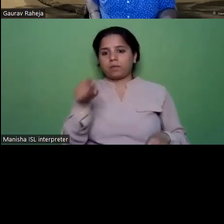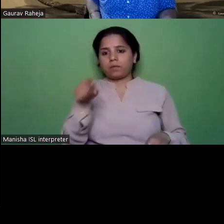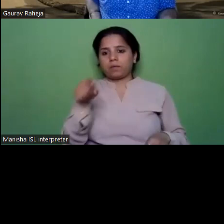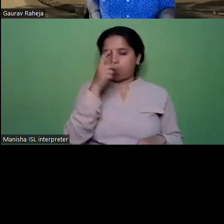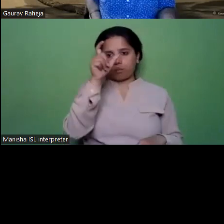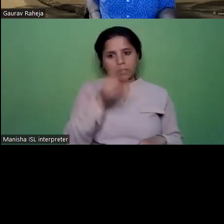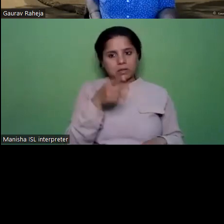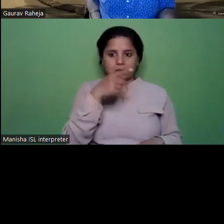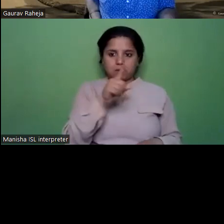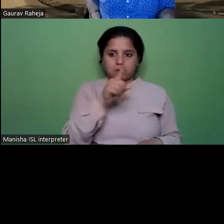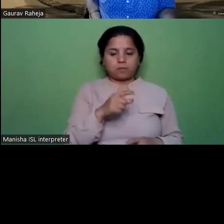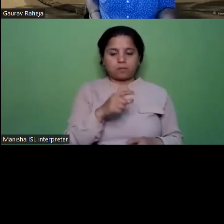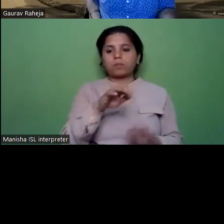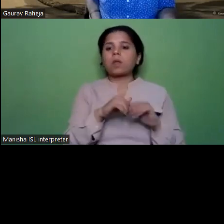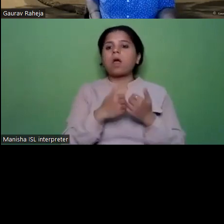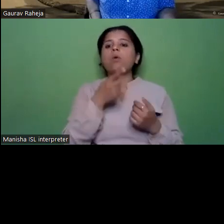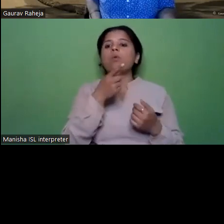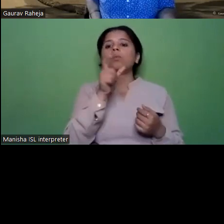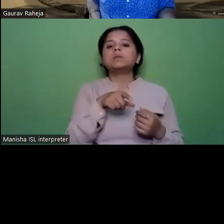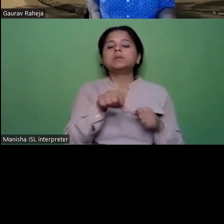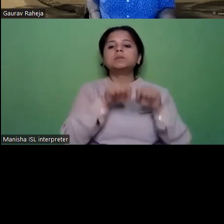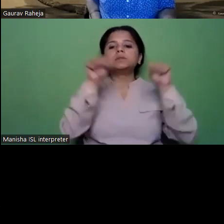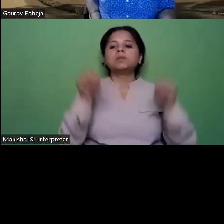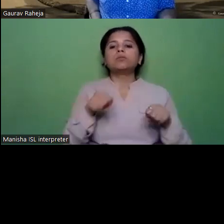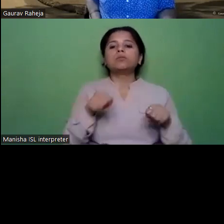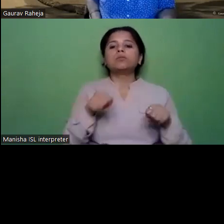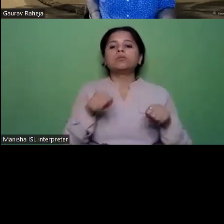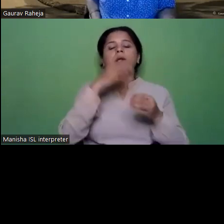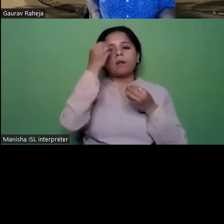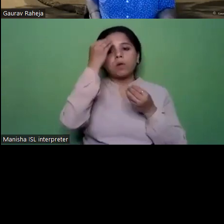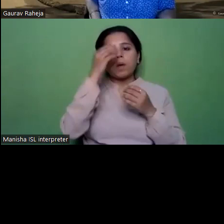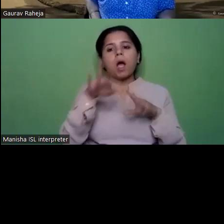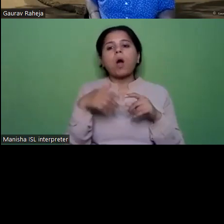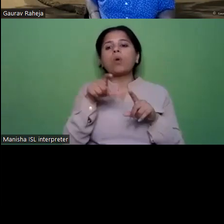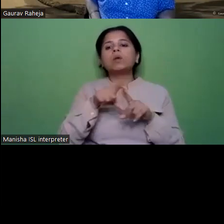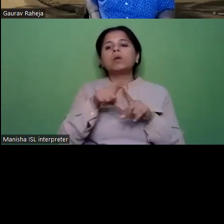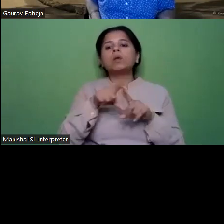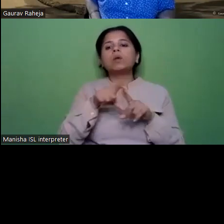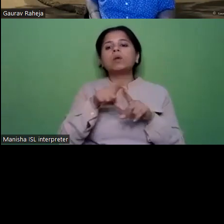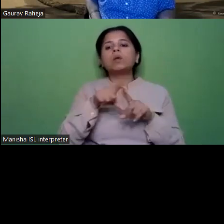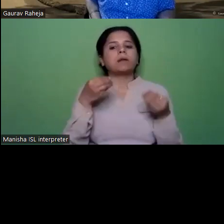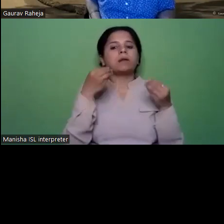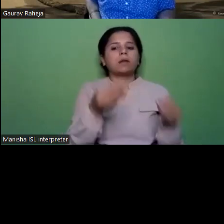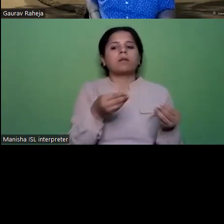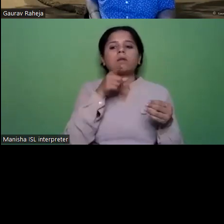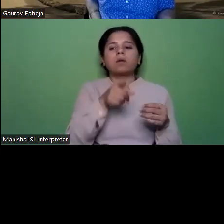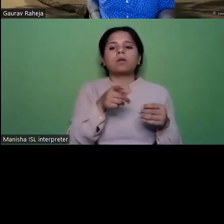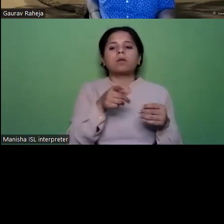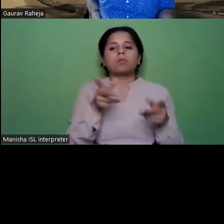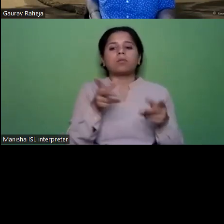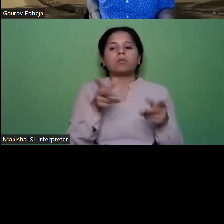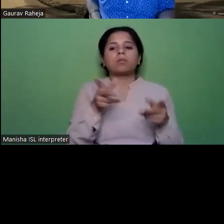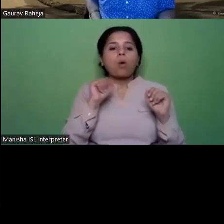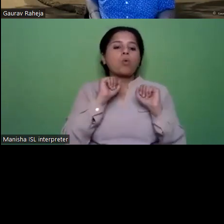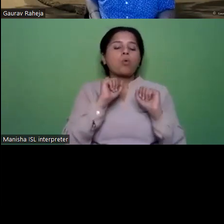impairment, how does the system, the society, and the information design provide you a perceptible level of